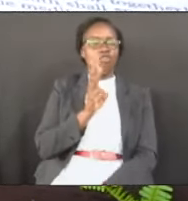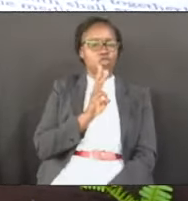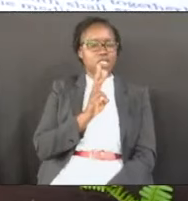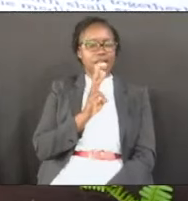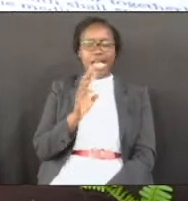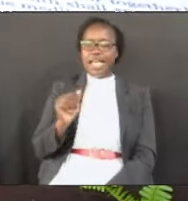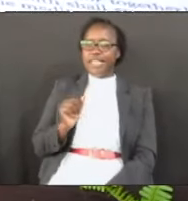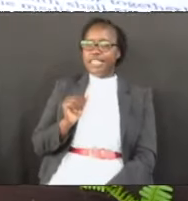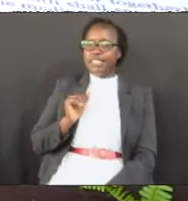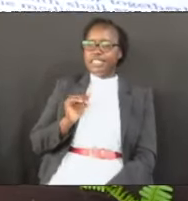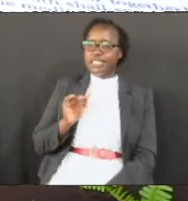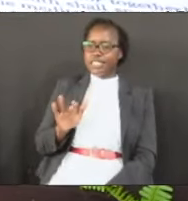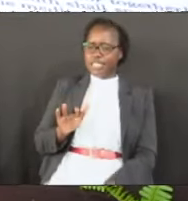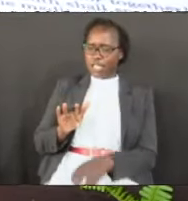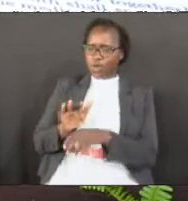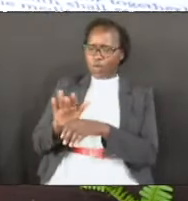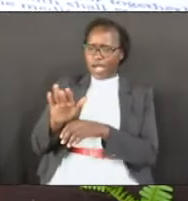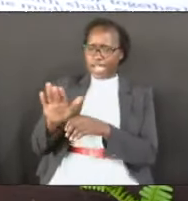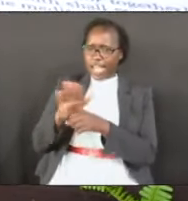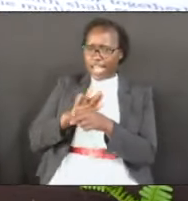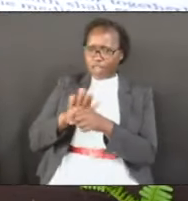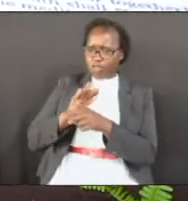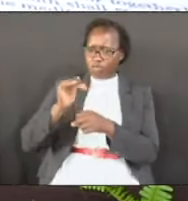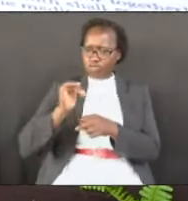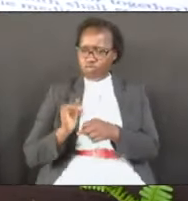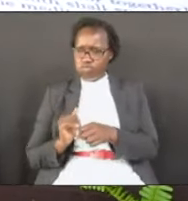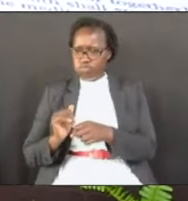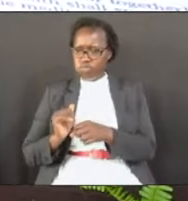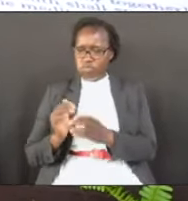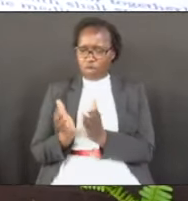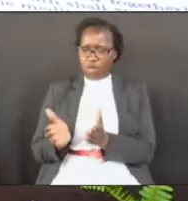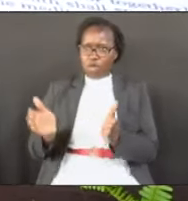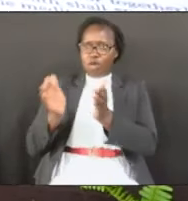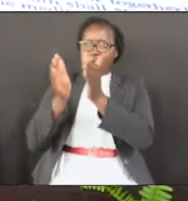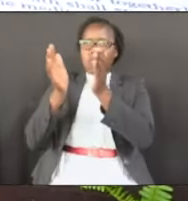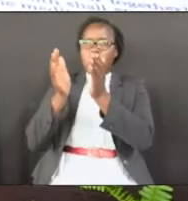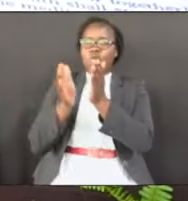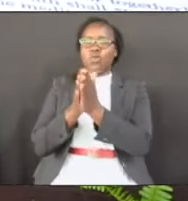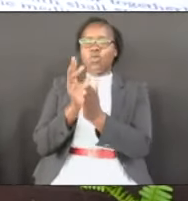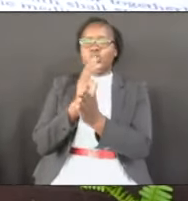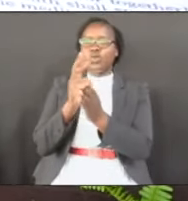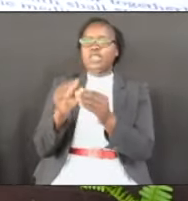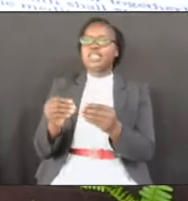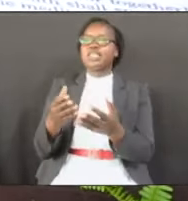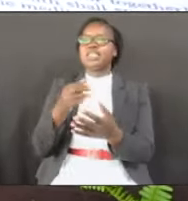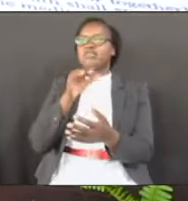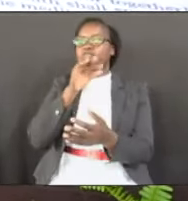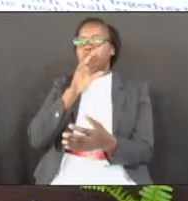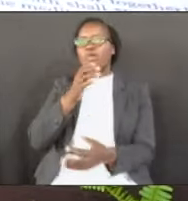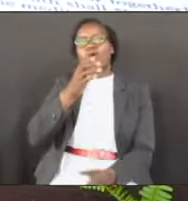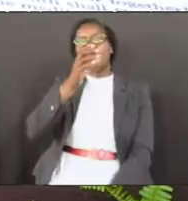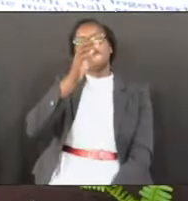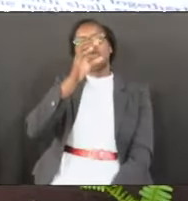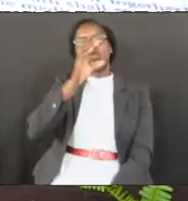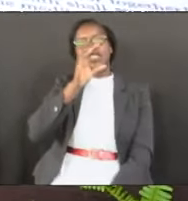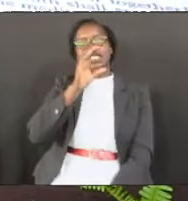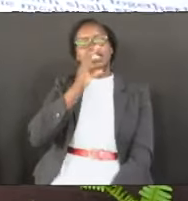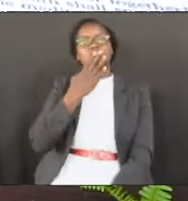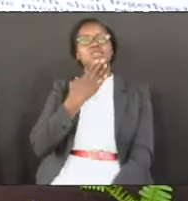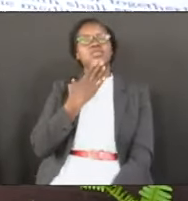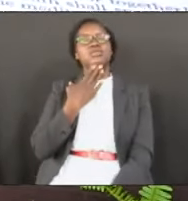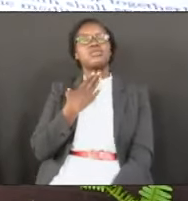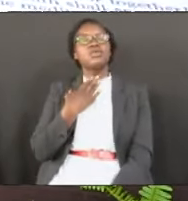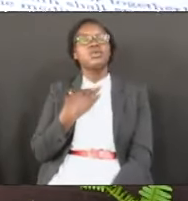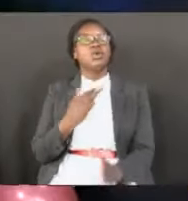she went and filled the skin with water and gave the lad a drink. Let's